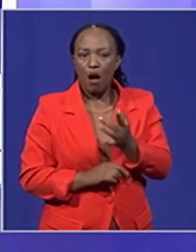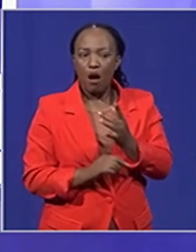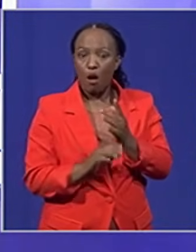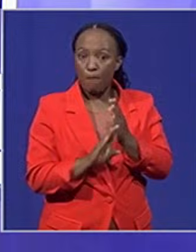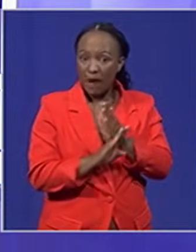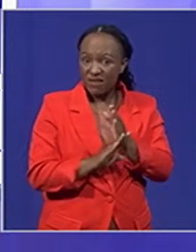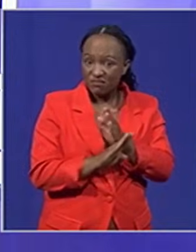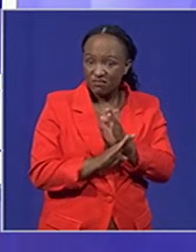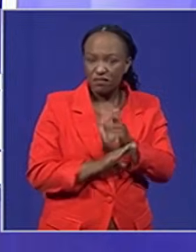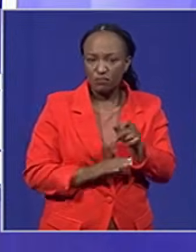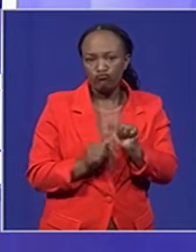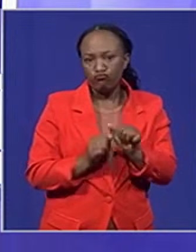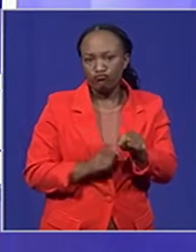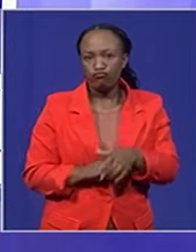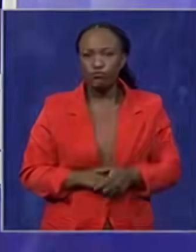private.